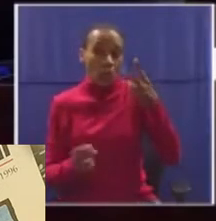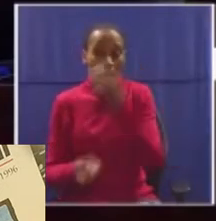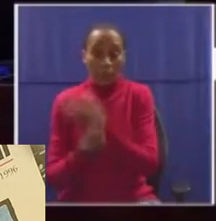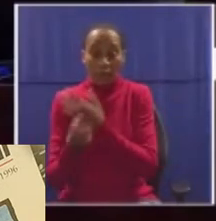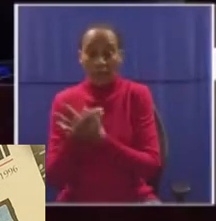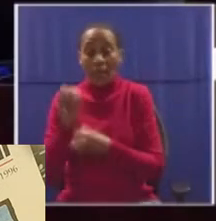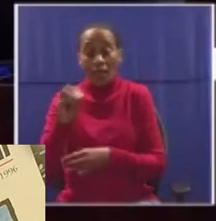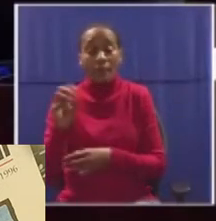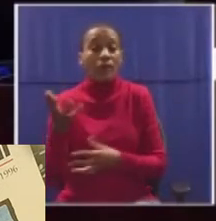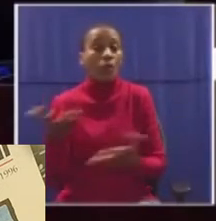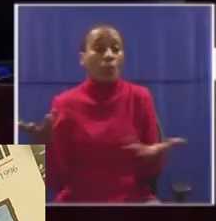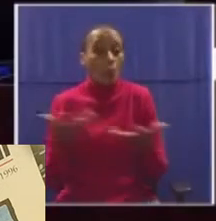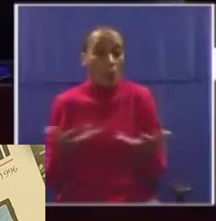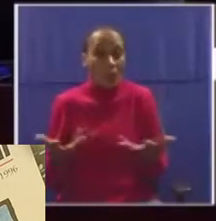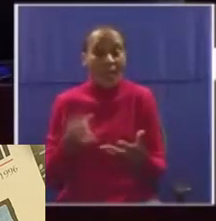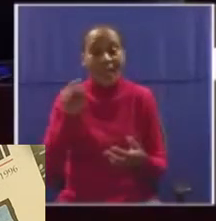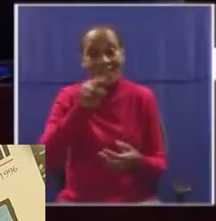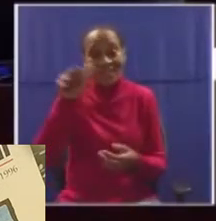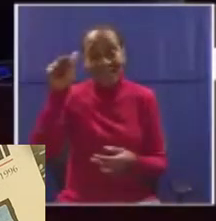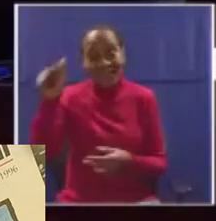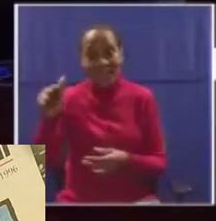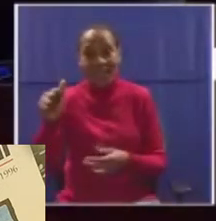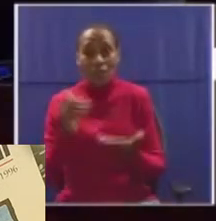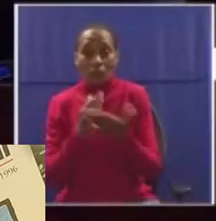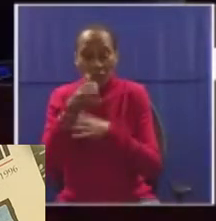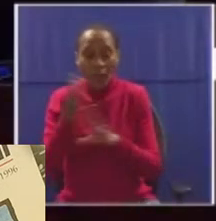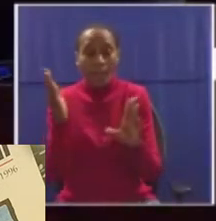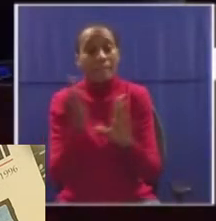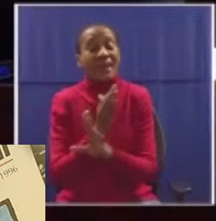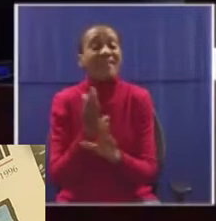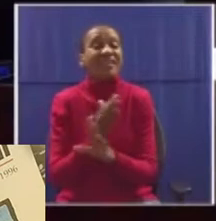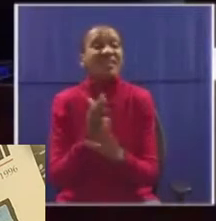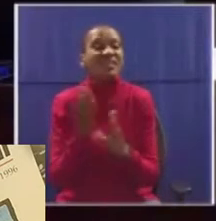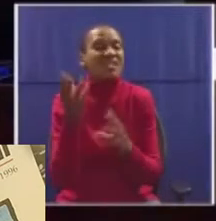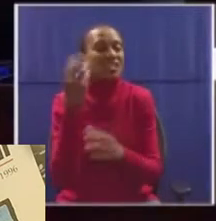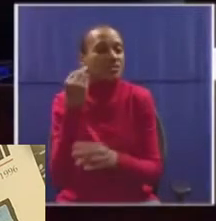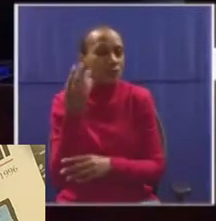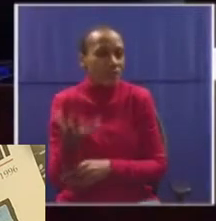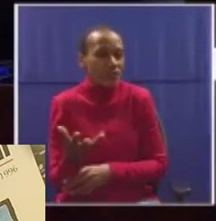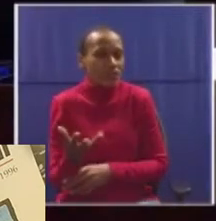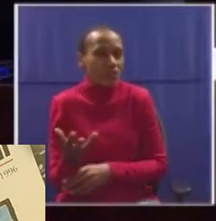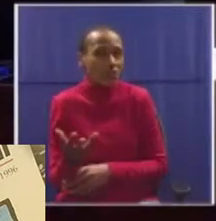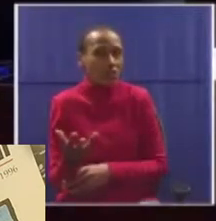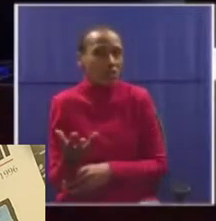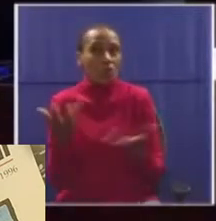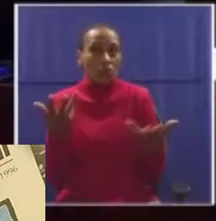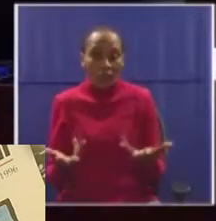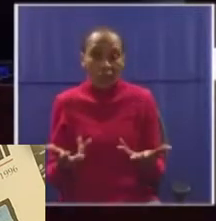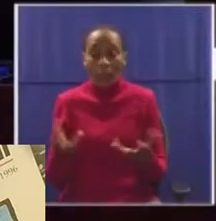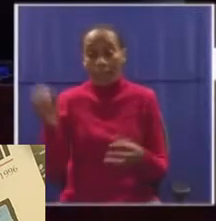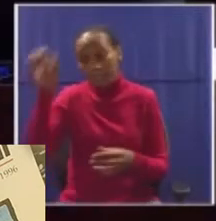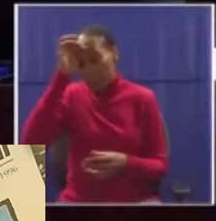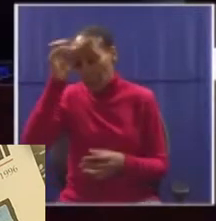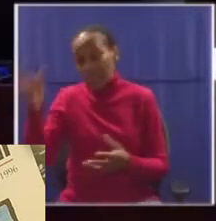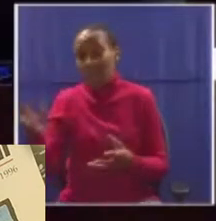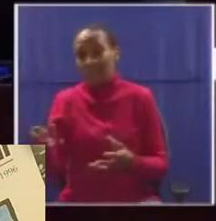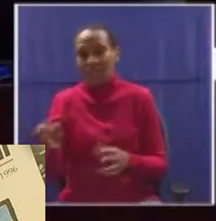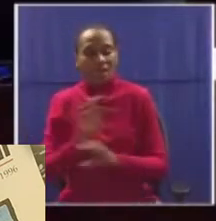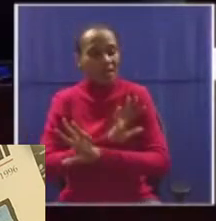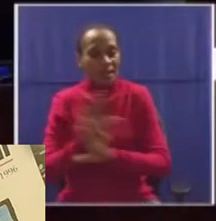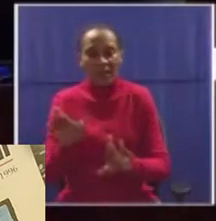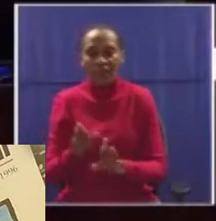court processes where state agencies intercepted journalist Communications and where police officials had fabricated and